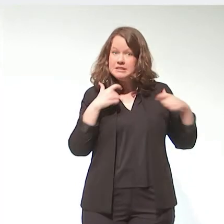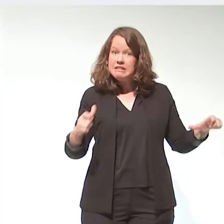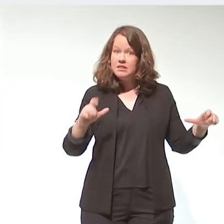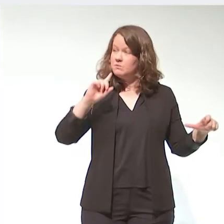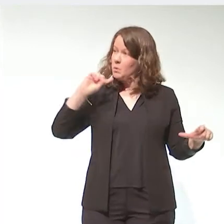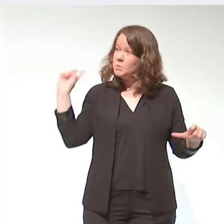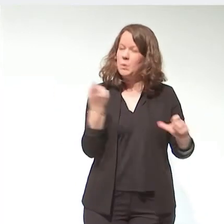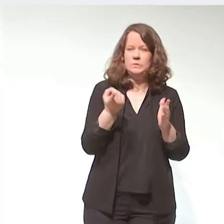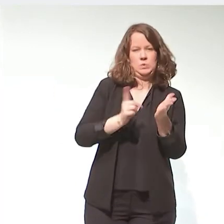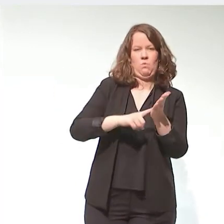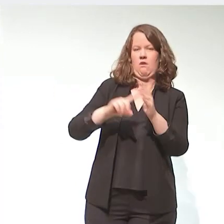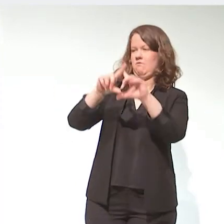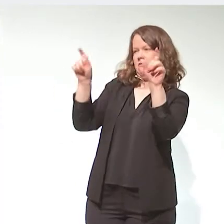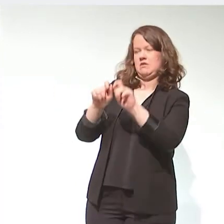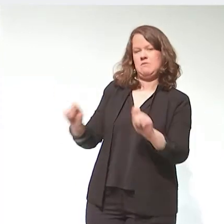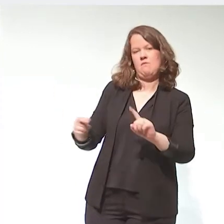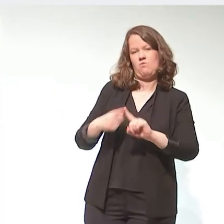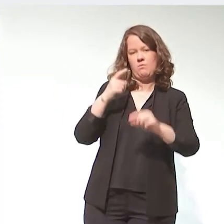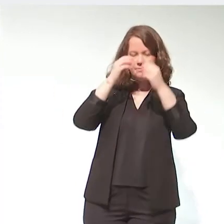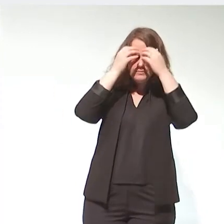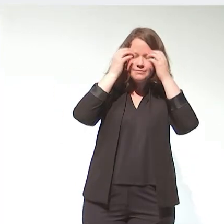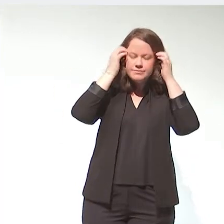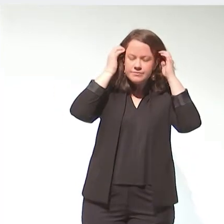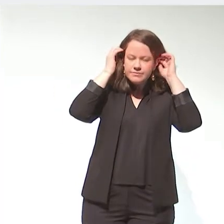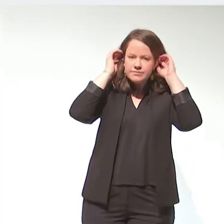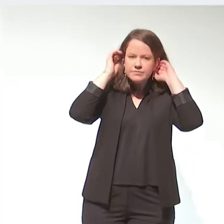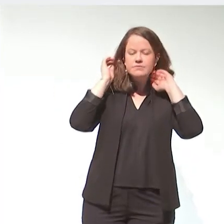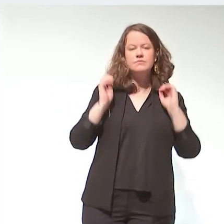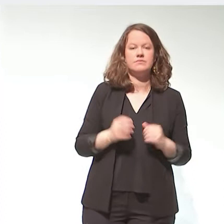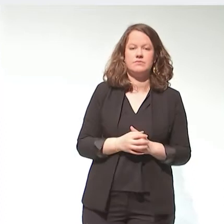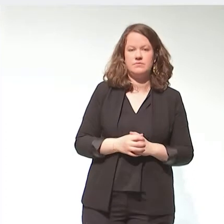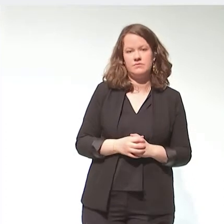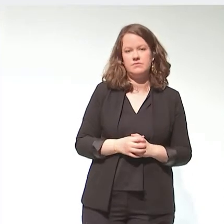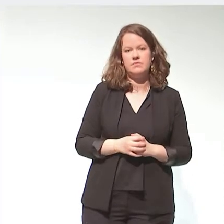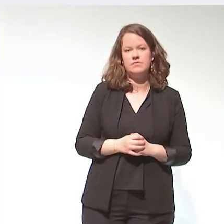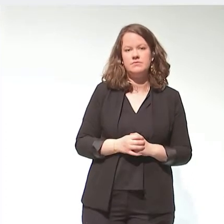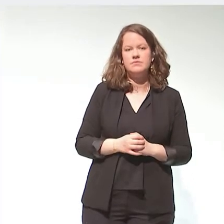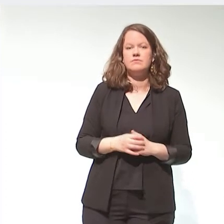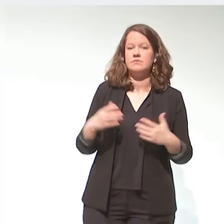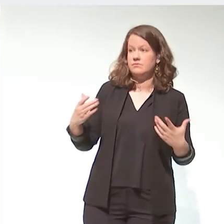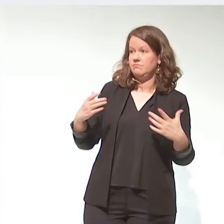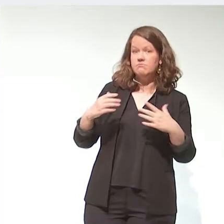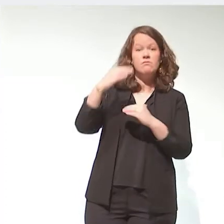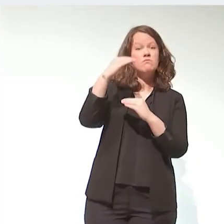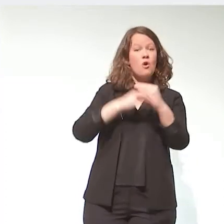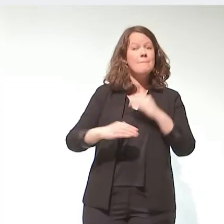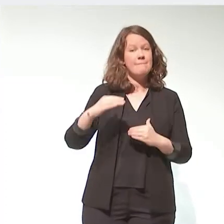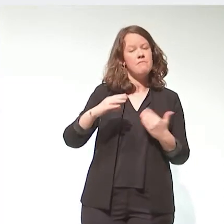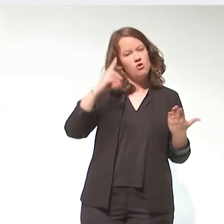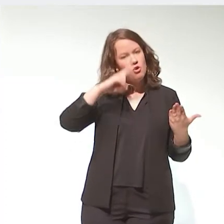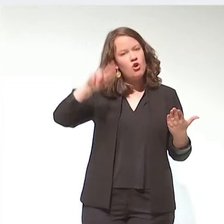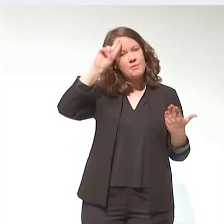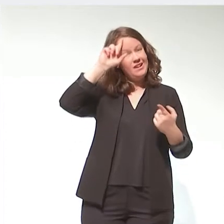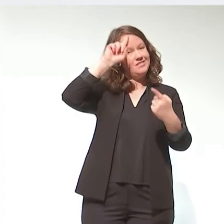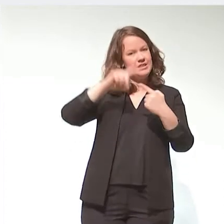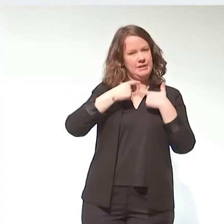equality of treatment. The principle of accessibility must be guaranteed. And this